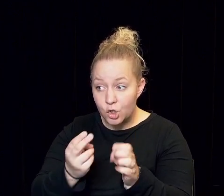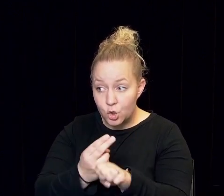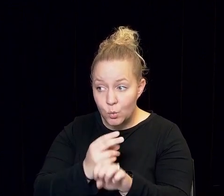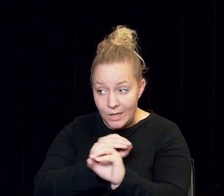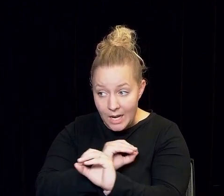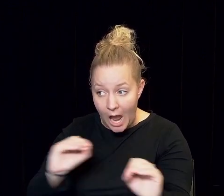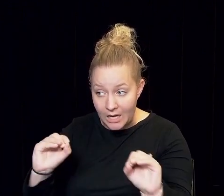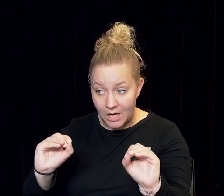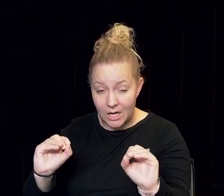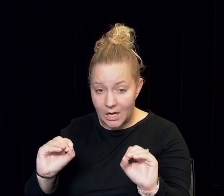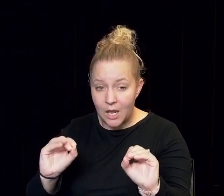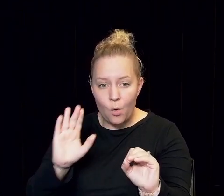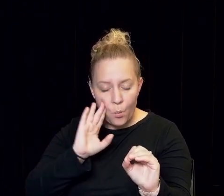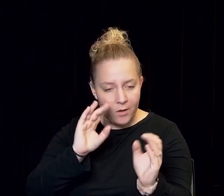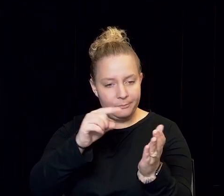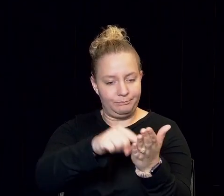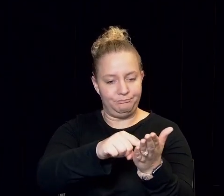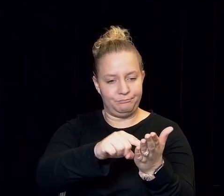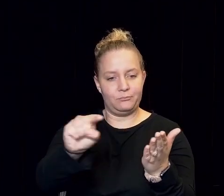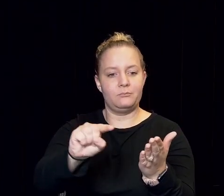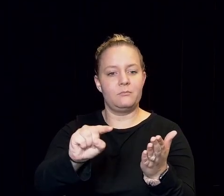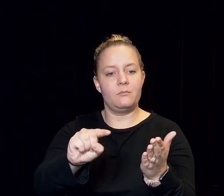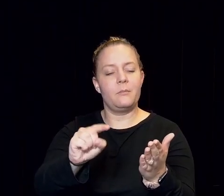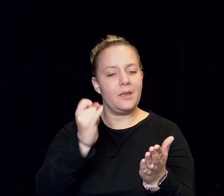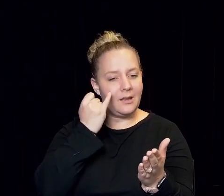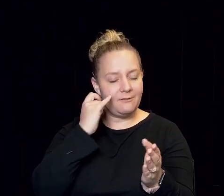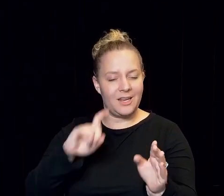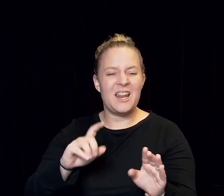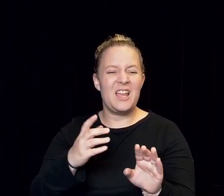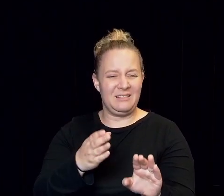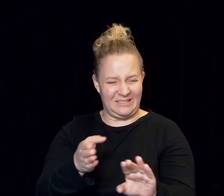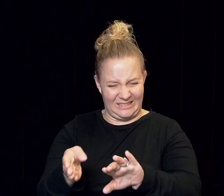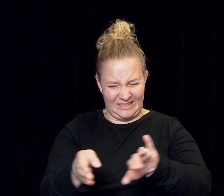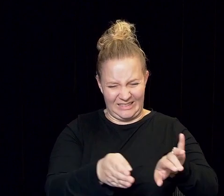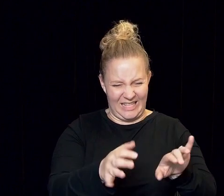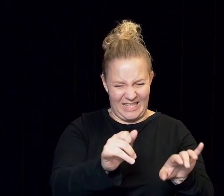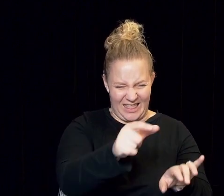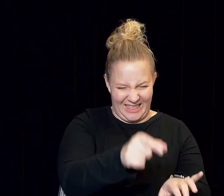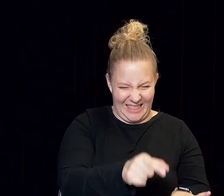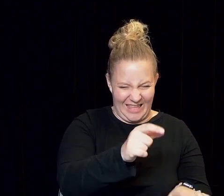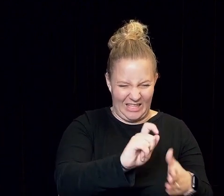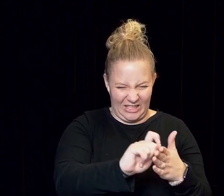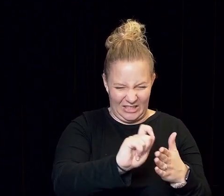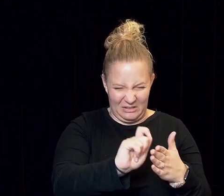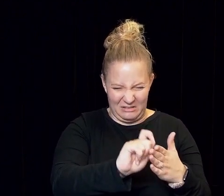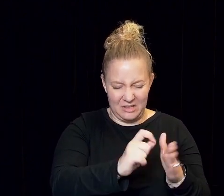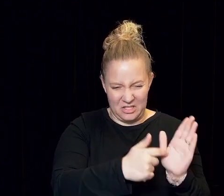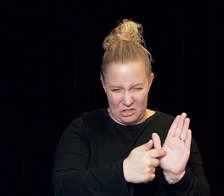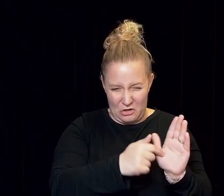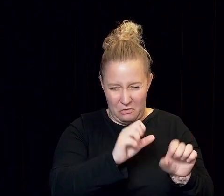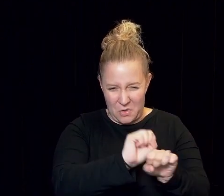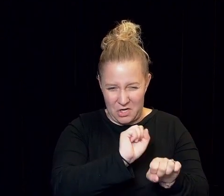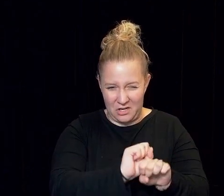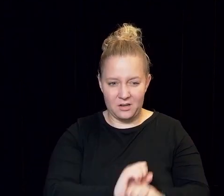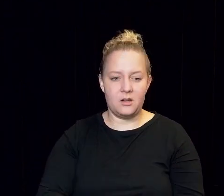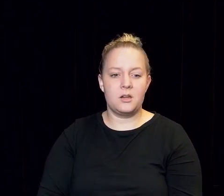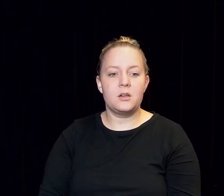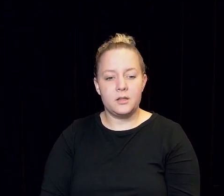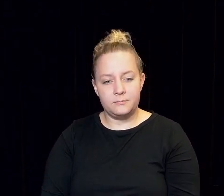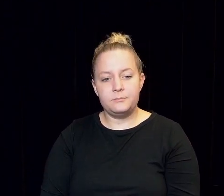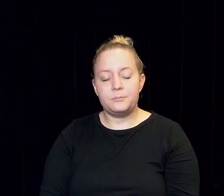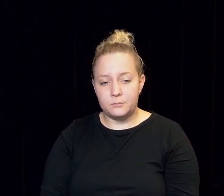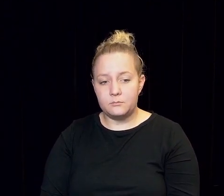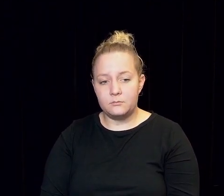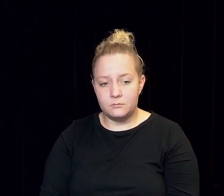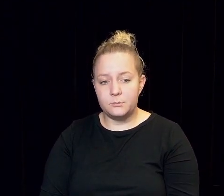ahead and check mark if needed. You may have to just show this work off to the side, myself included. 6 times 4 is 24, 8, 9,